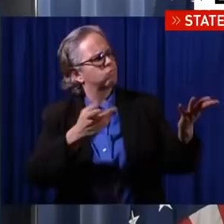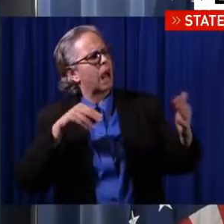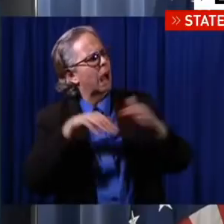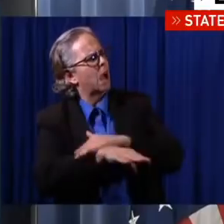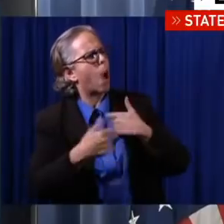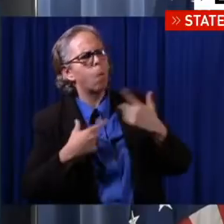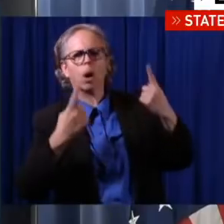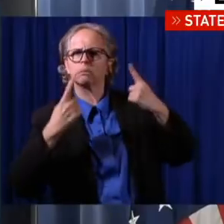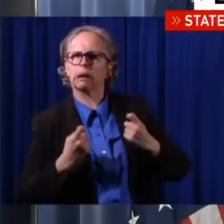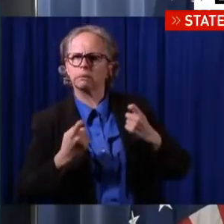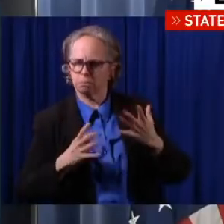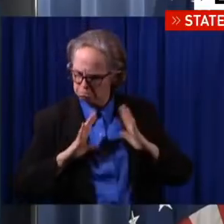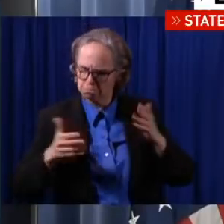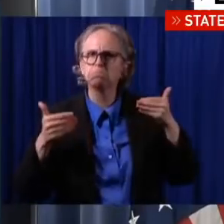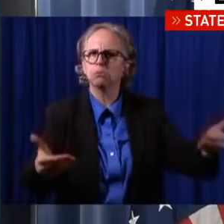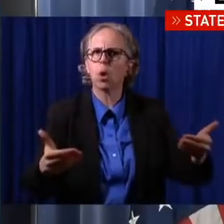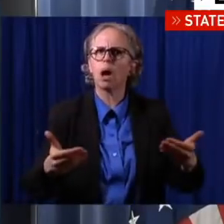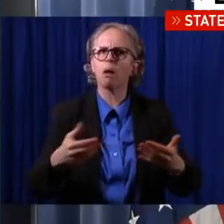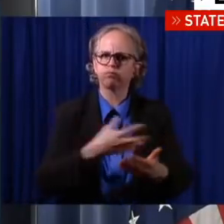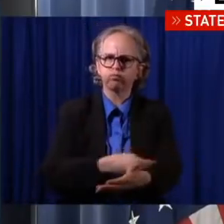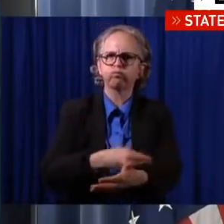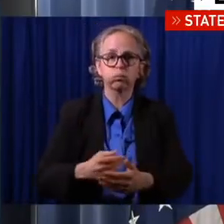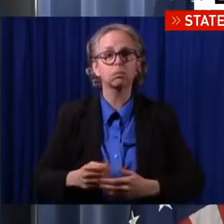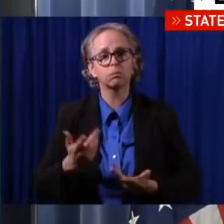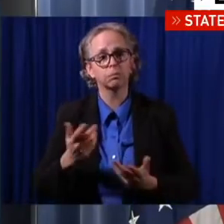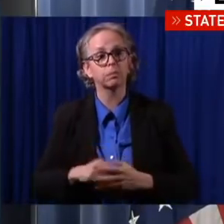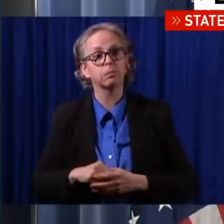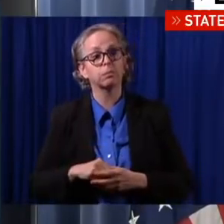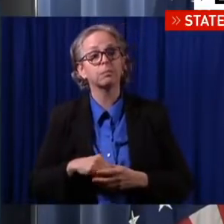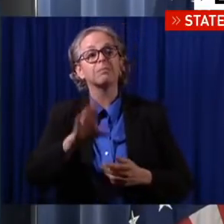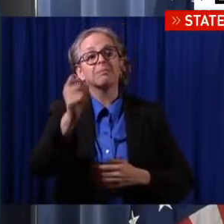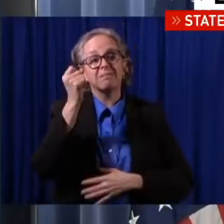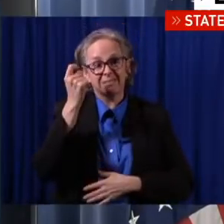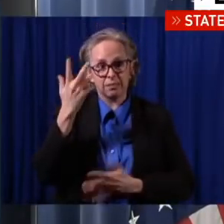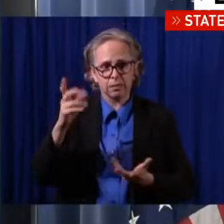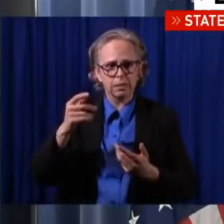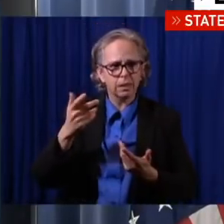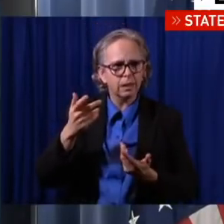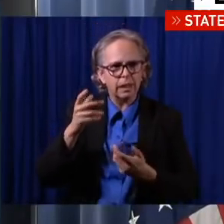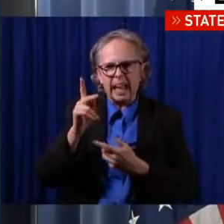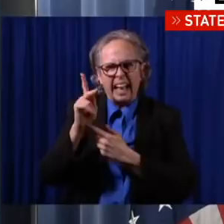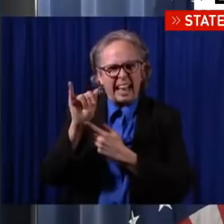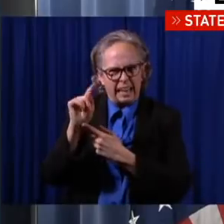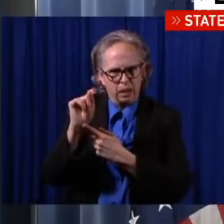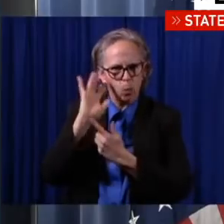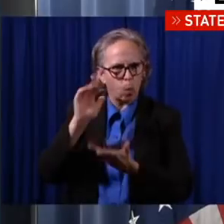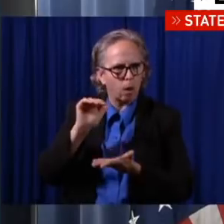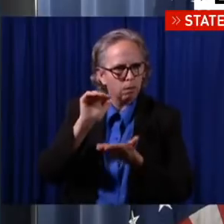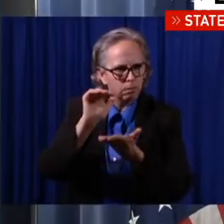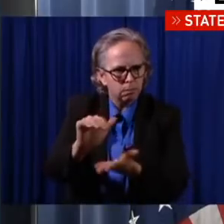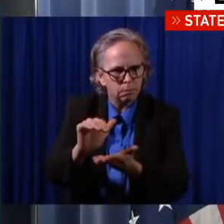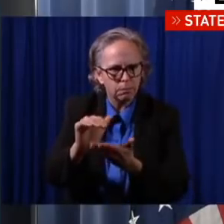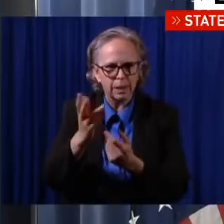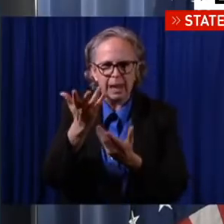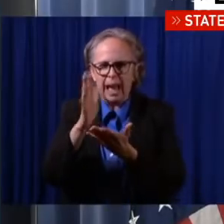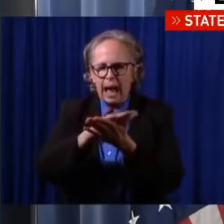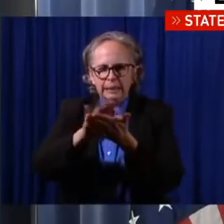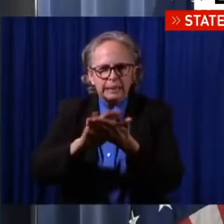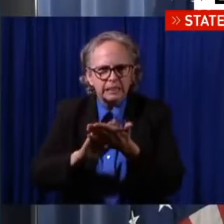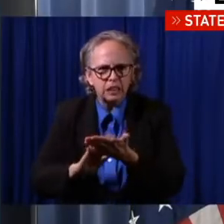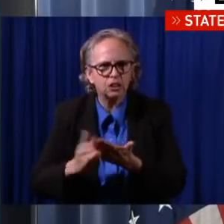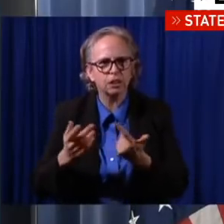will receive a community wellness kit that has hand sanitizers and masks that they can take home with